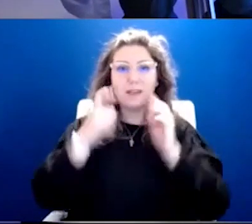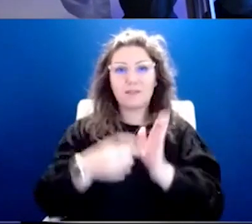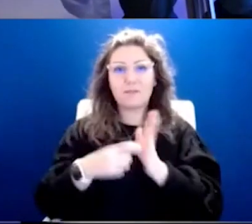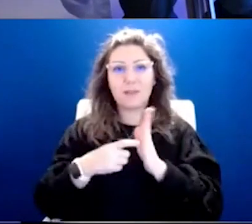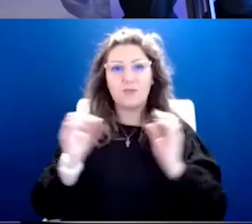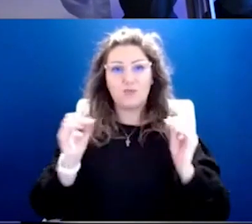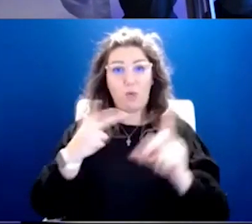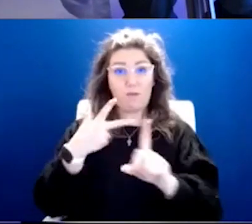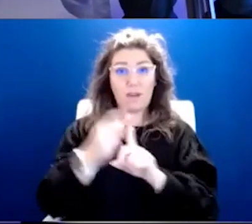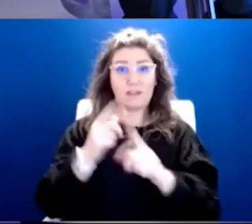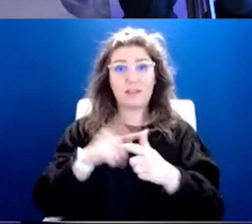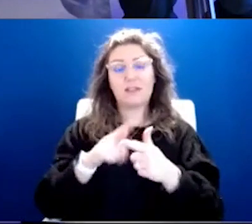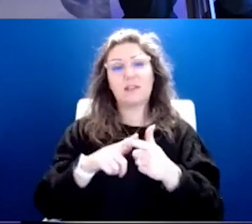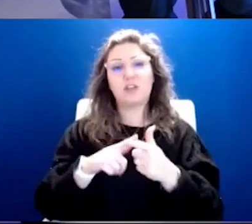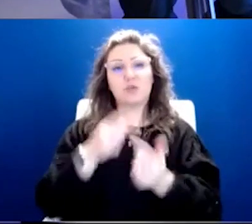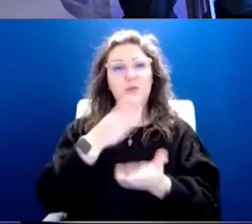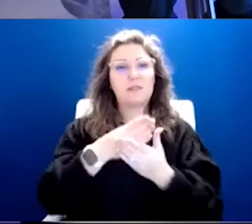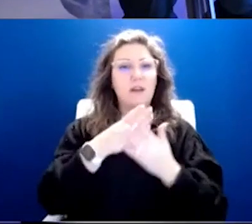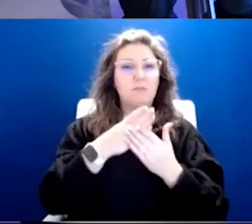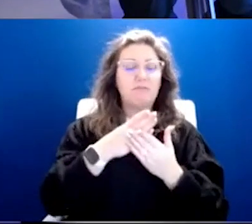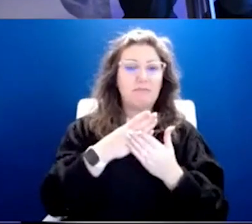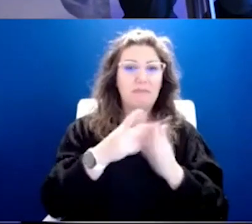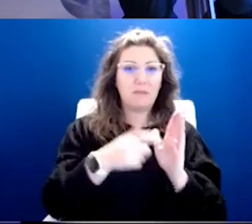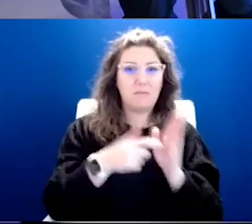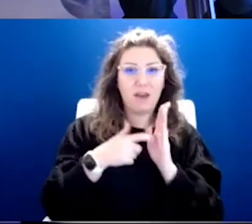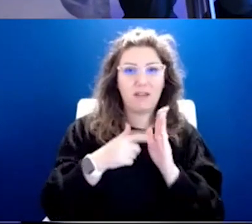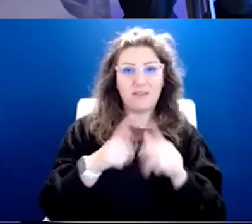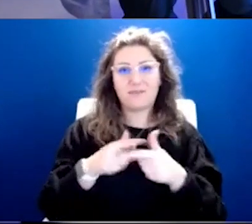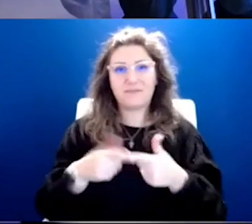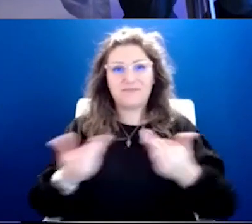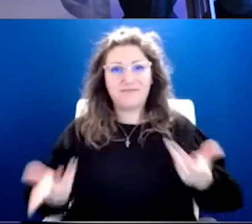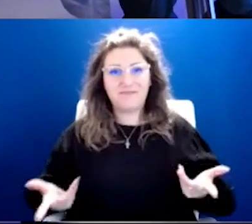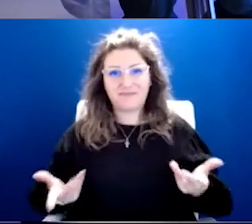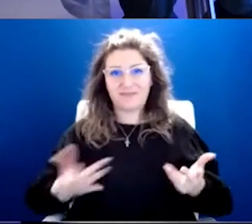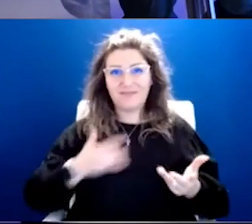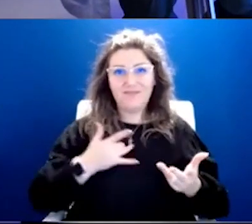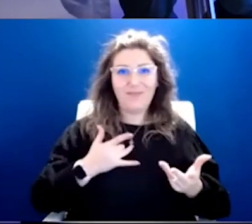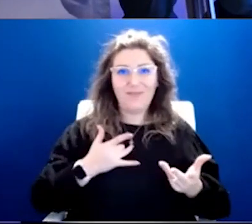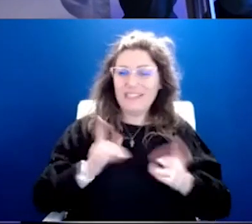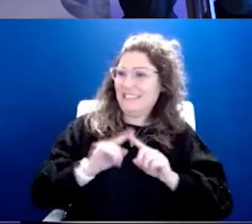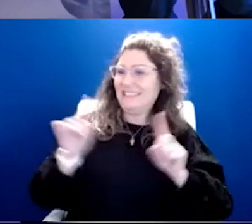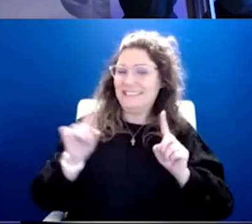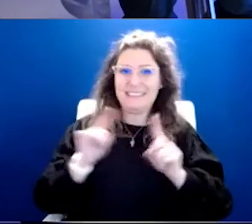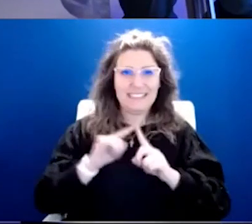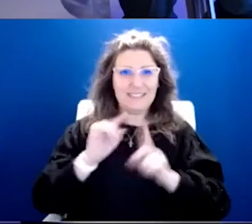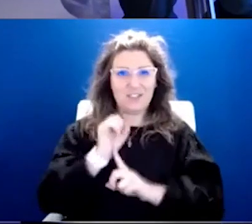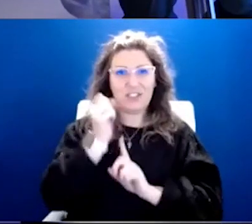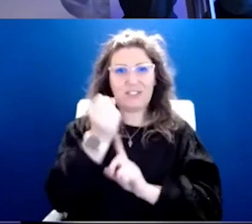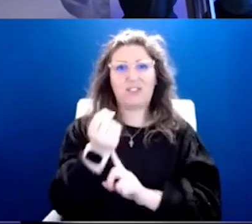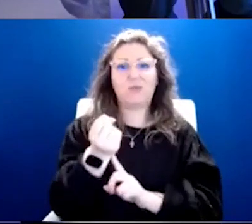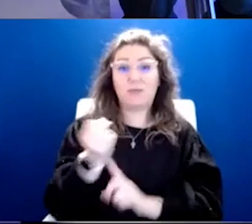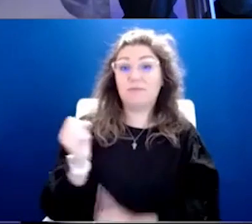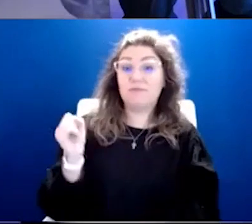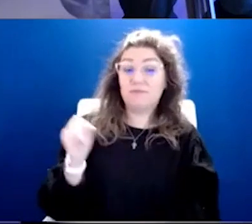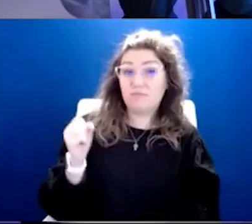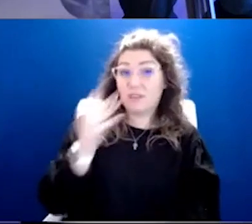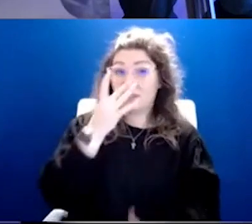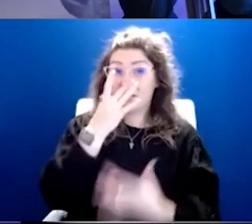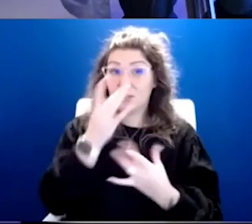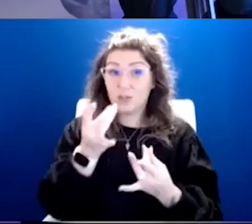then you lift the mandates. It feels like a whole new element. It's very different. Yeah. It's interesting, these surges